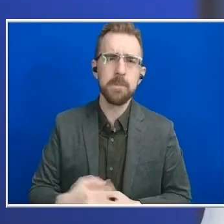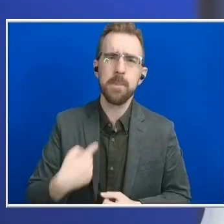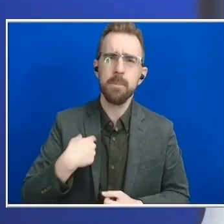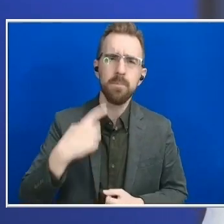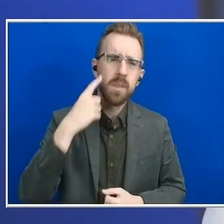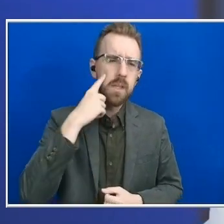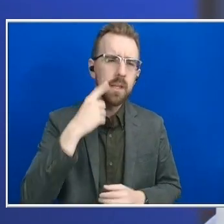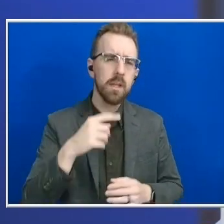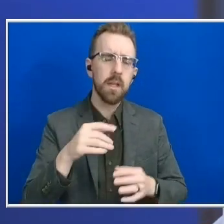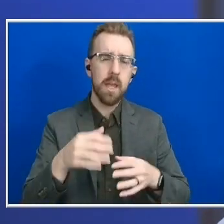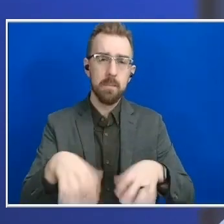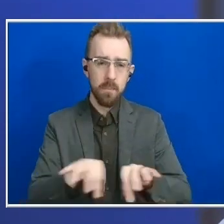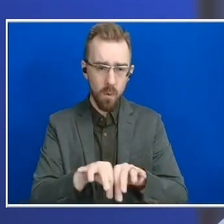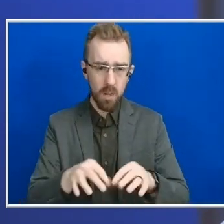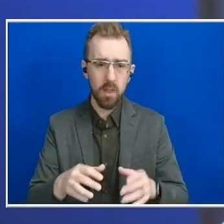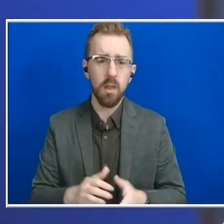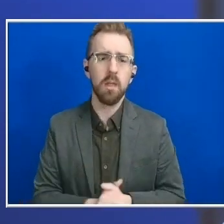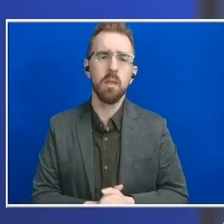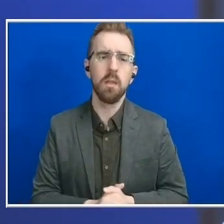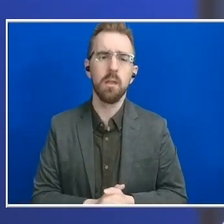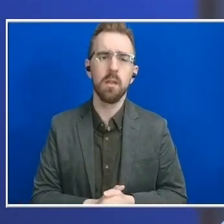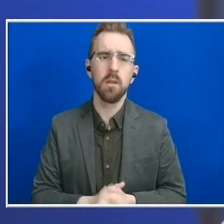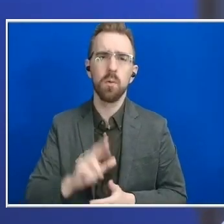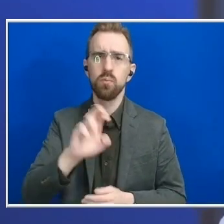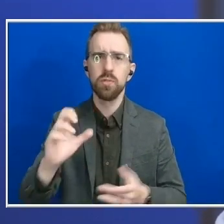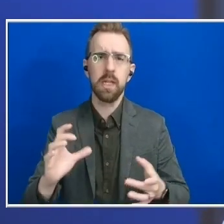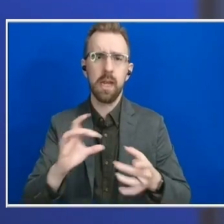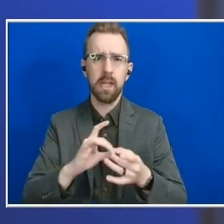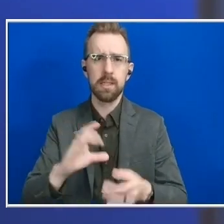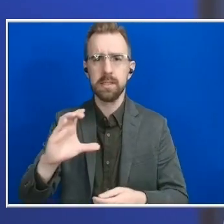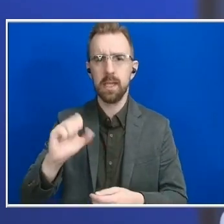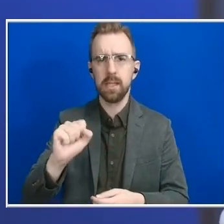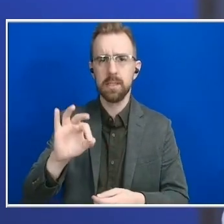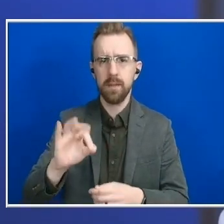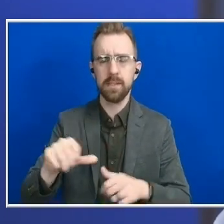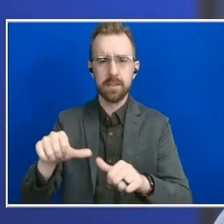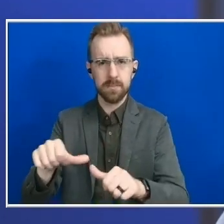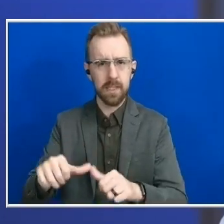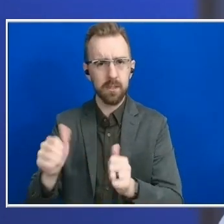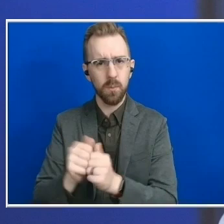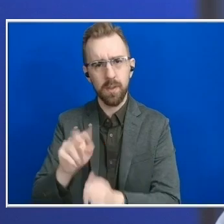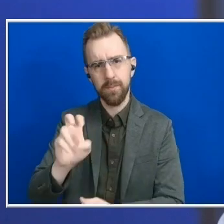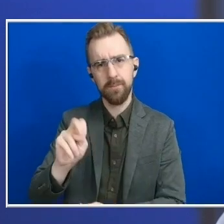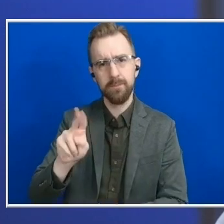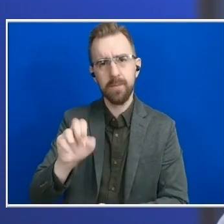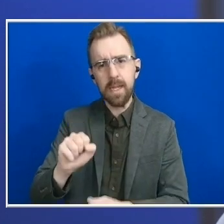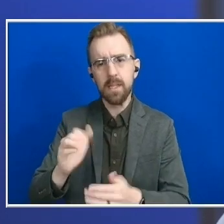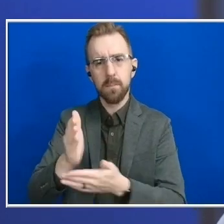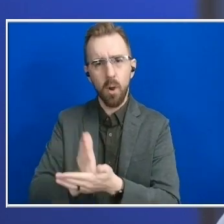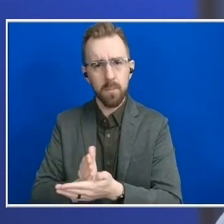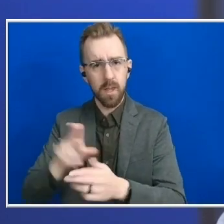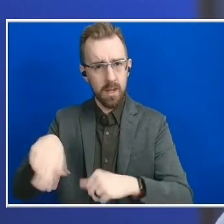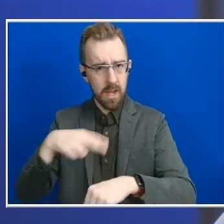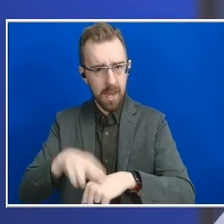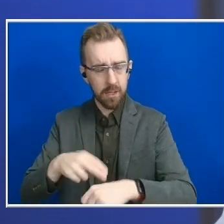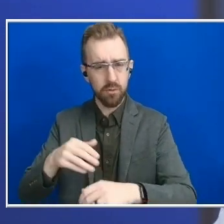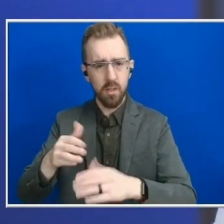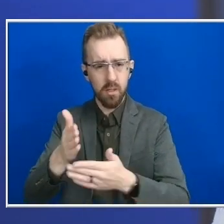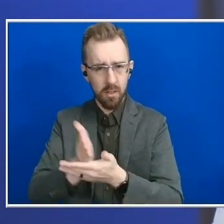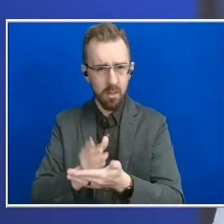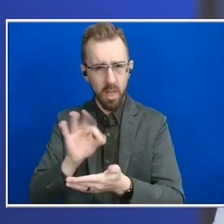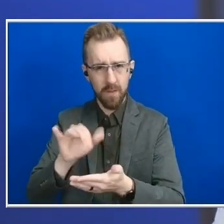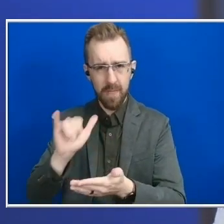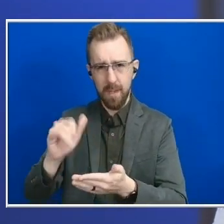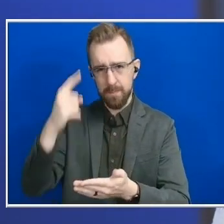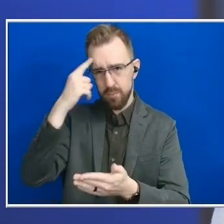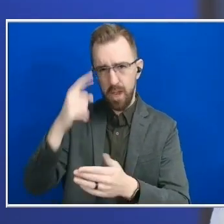importantly, reconnecting the CSF space with the venous compartment, the natural mechanism of the brain, is